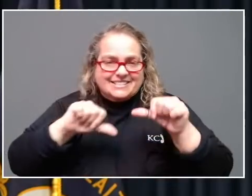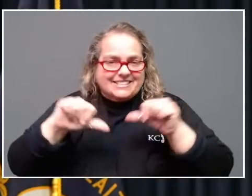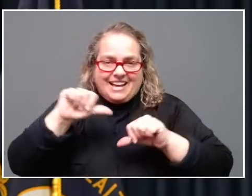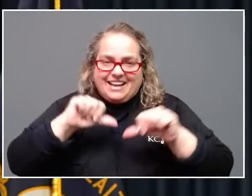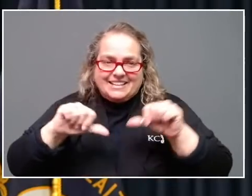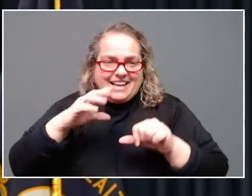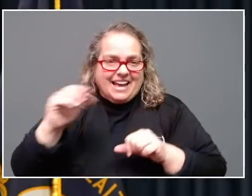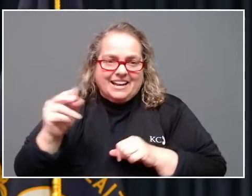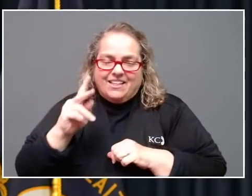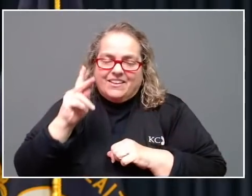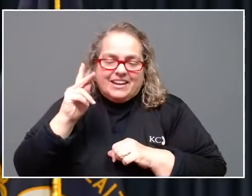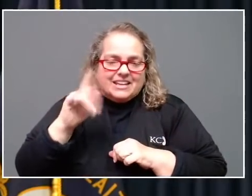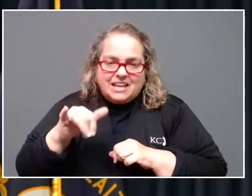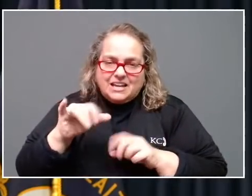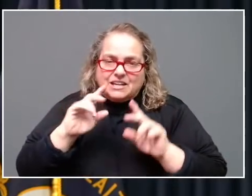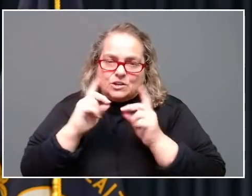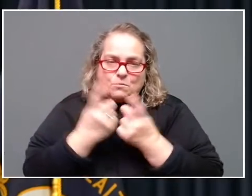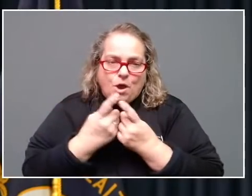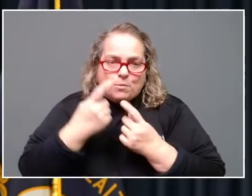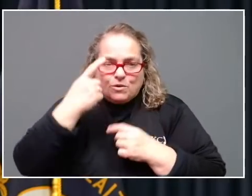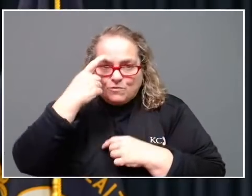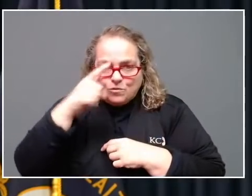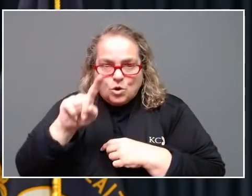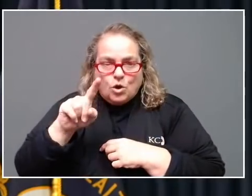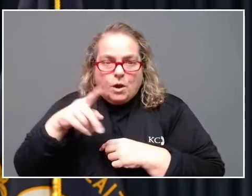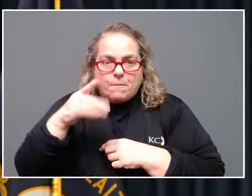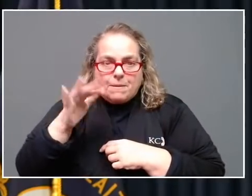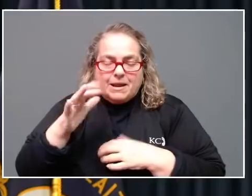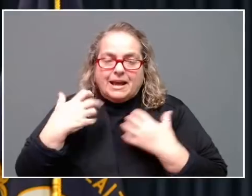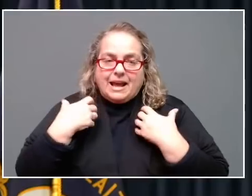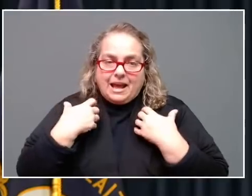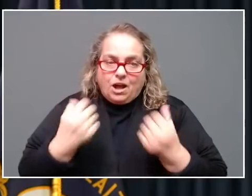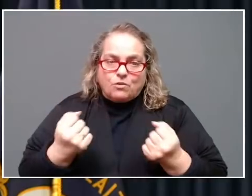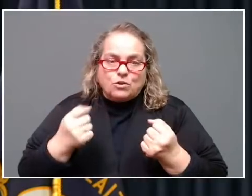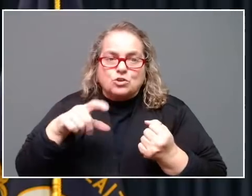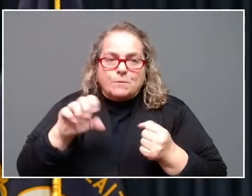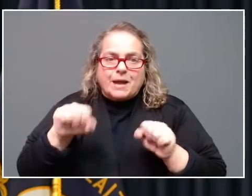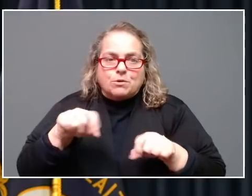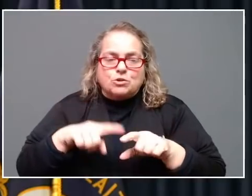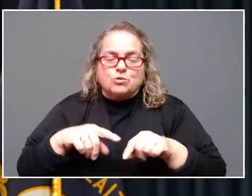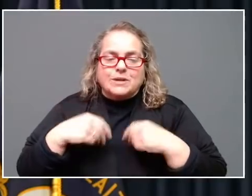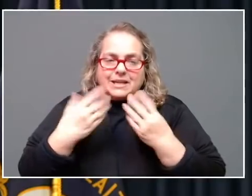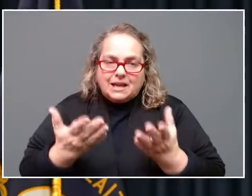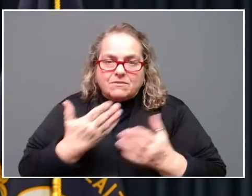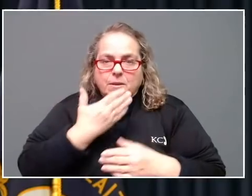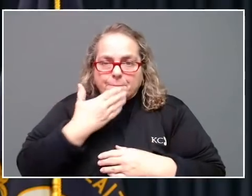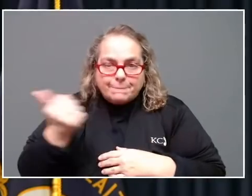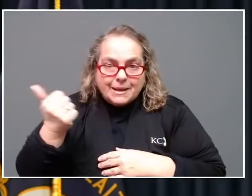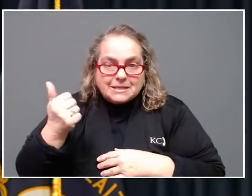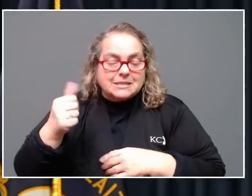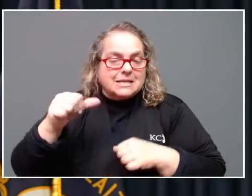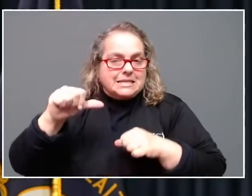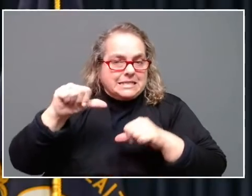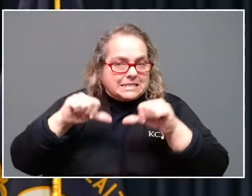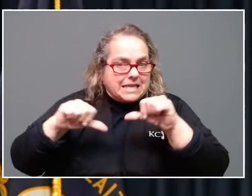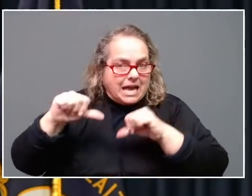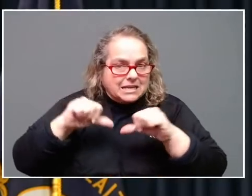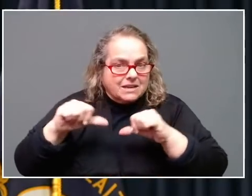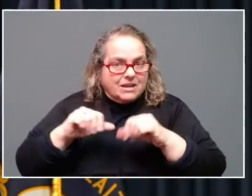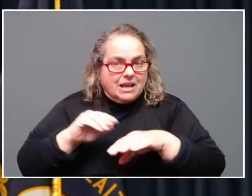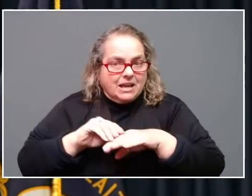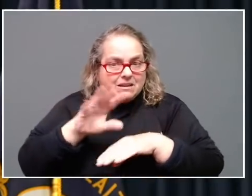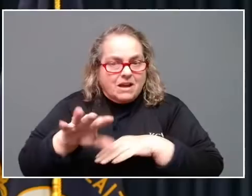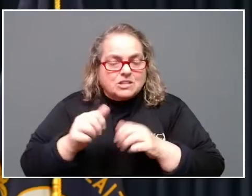Kentucky Department for Public Health should be able to give the best scientific advice without their